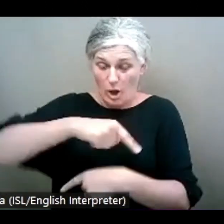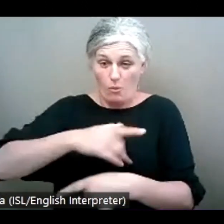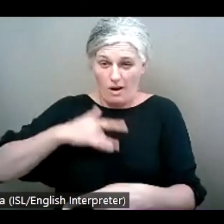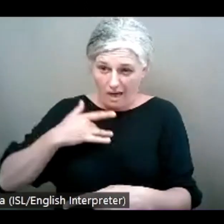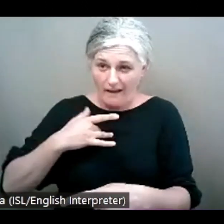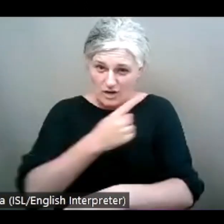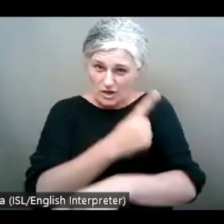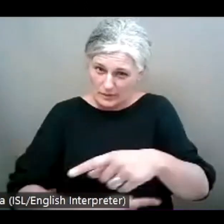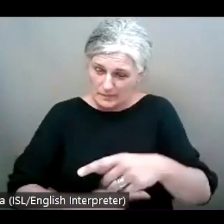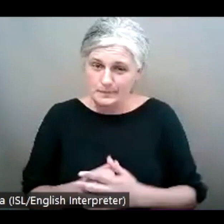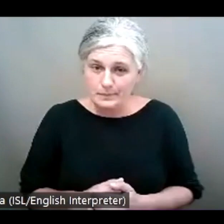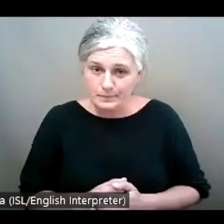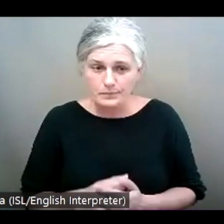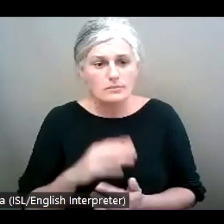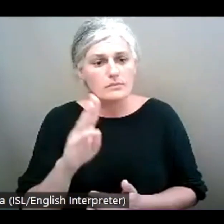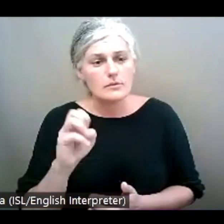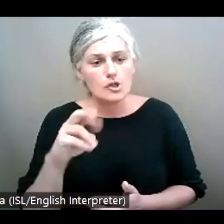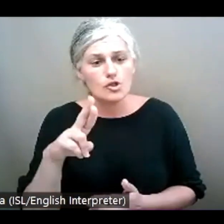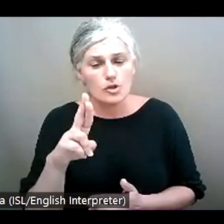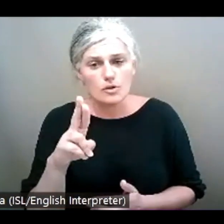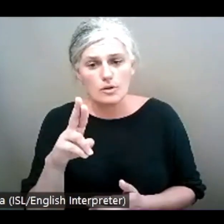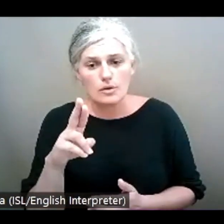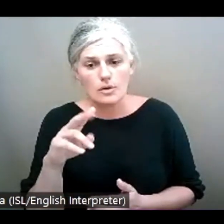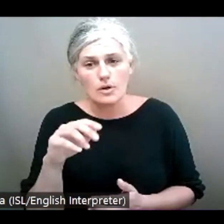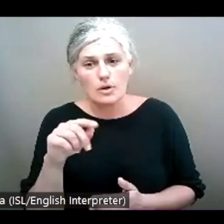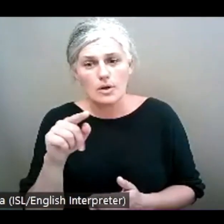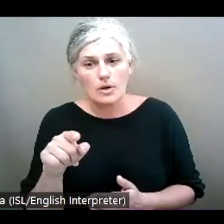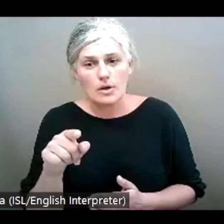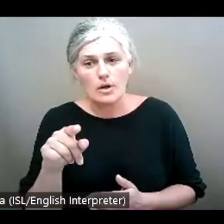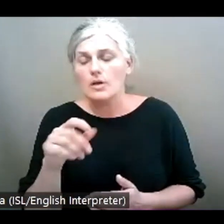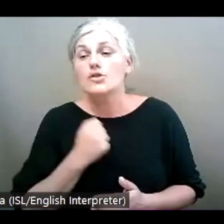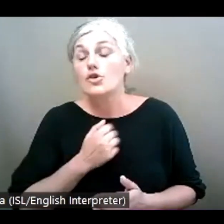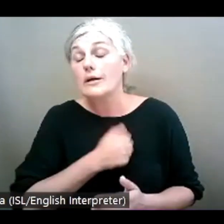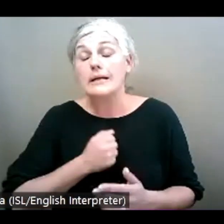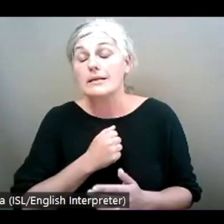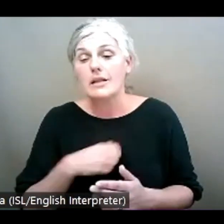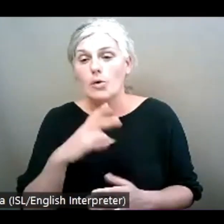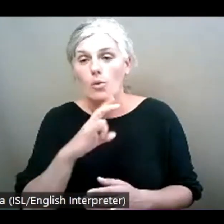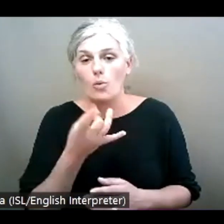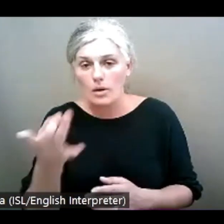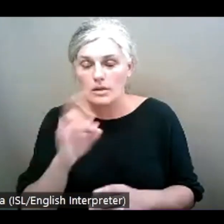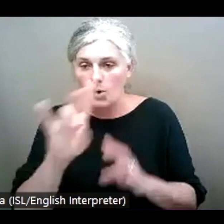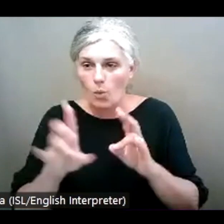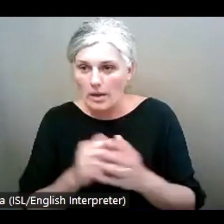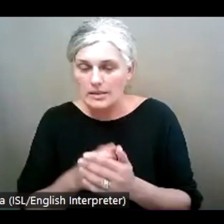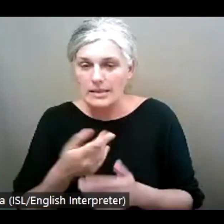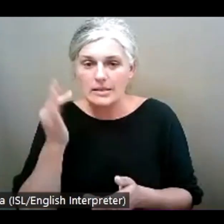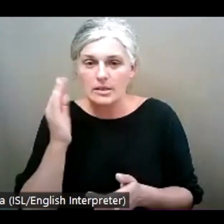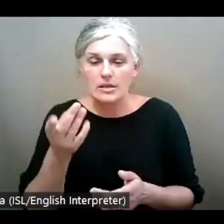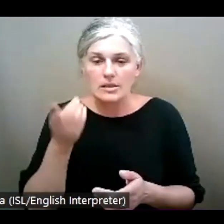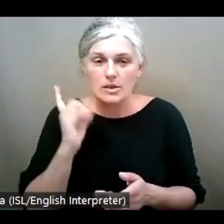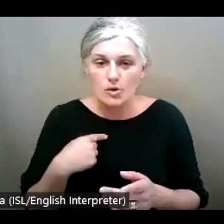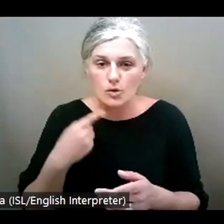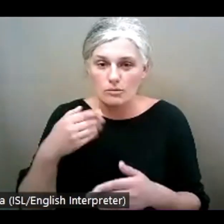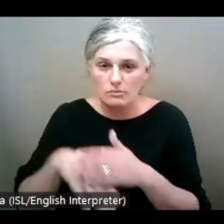on Fiona, did you go to special school? No. I did. So I just want